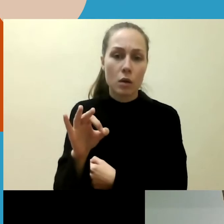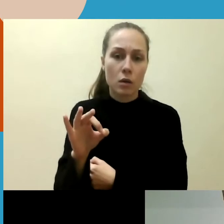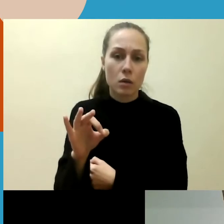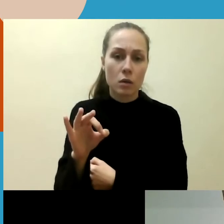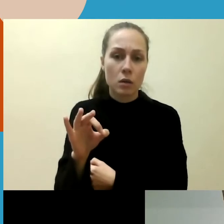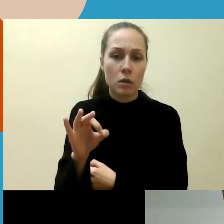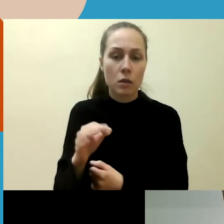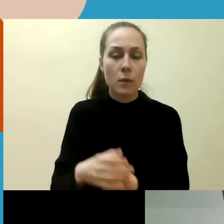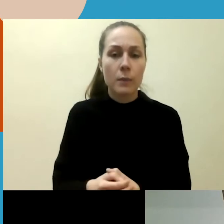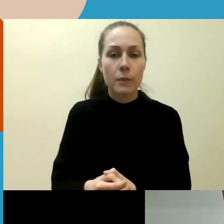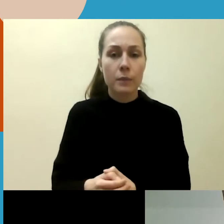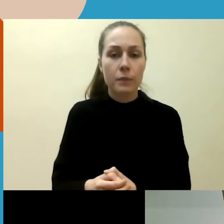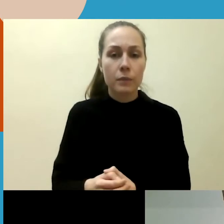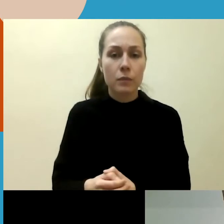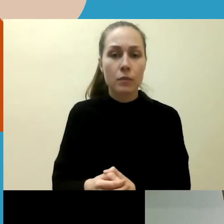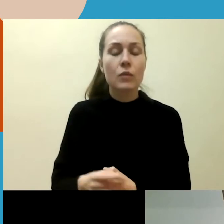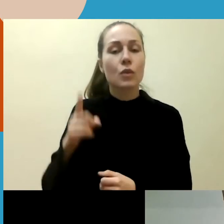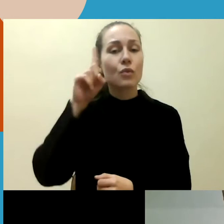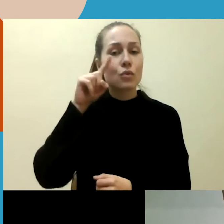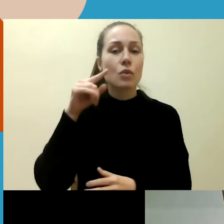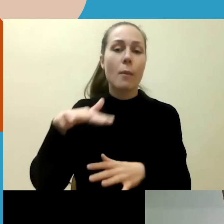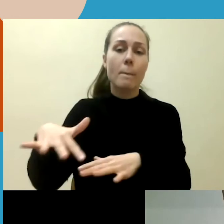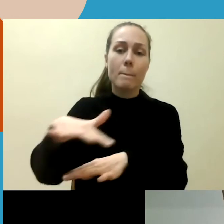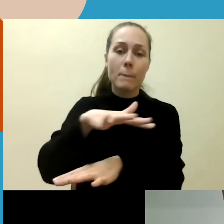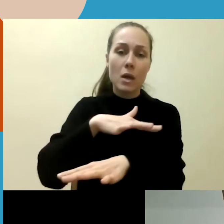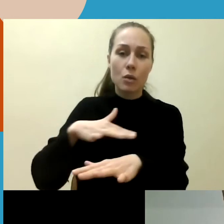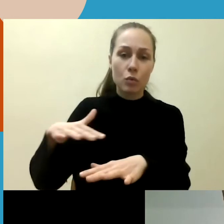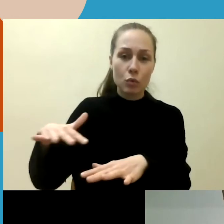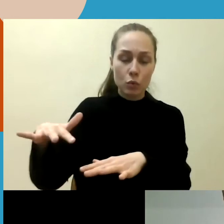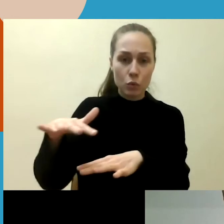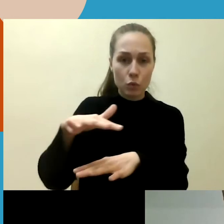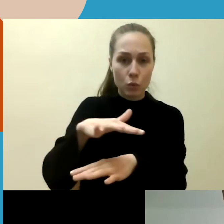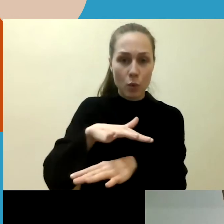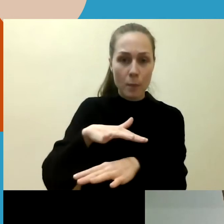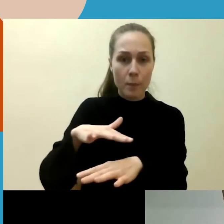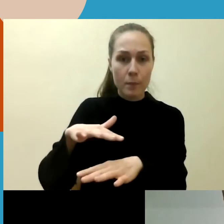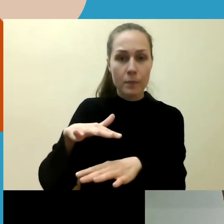spoken about the problem of latency, and we know